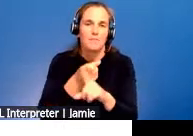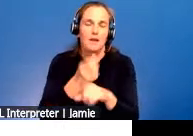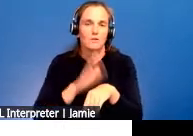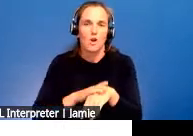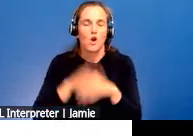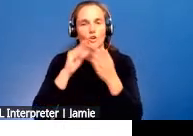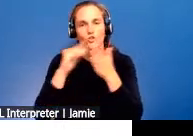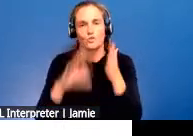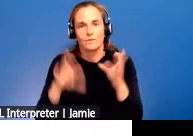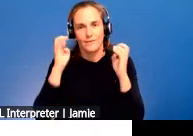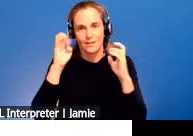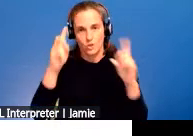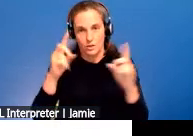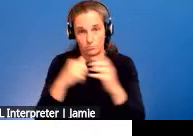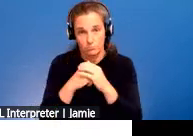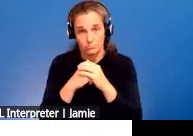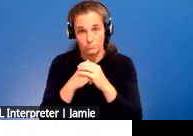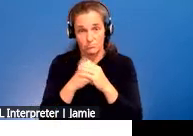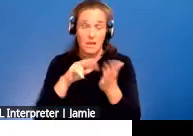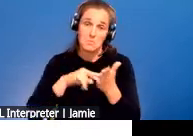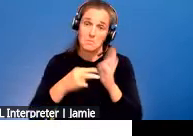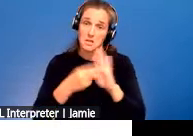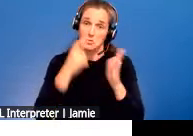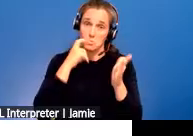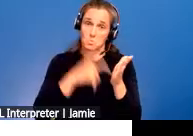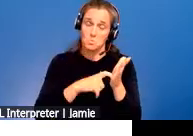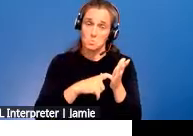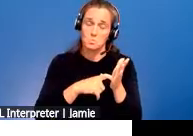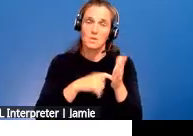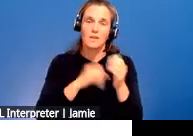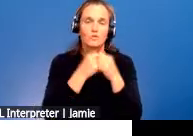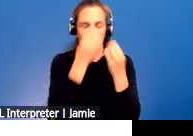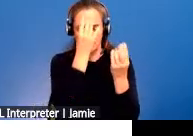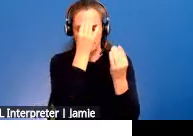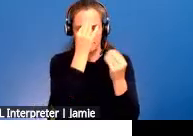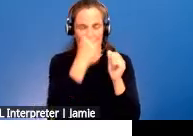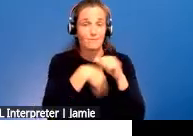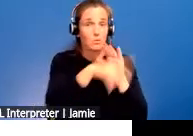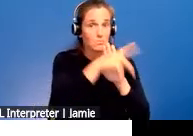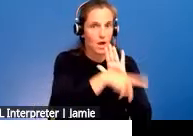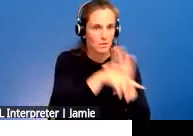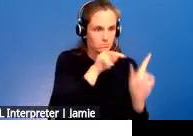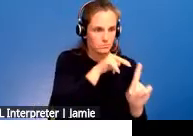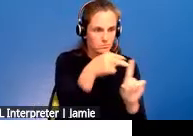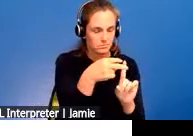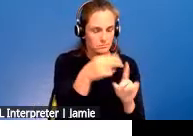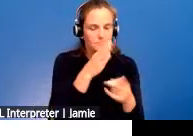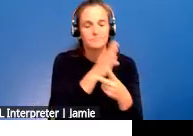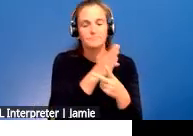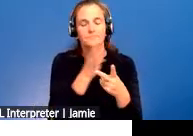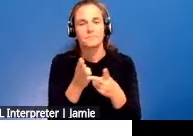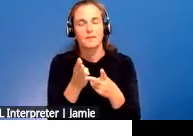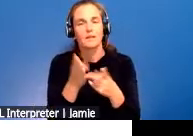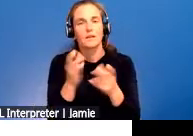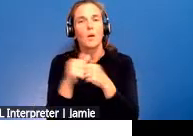requires thinking about things from a policy perspective, a practice perspective, and a people